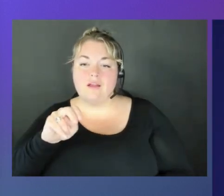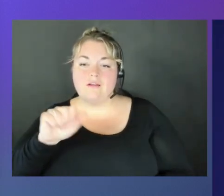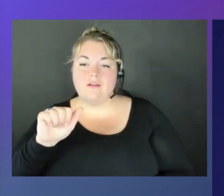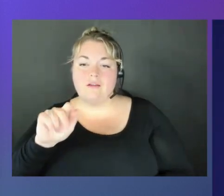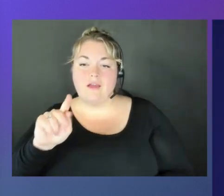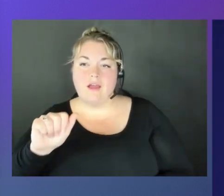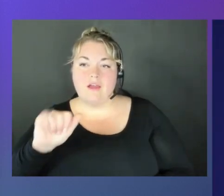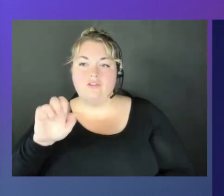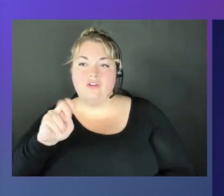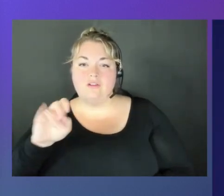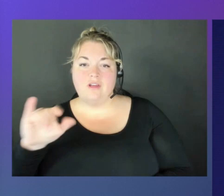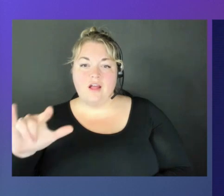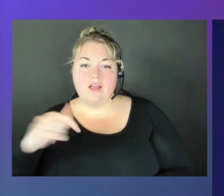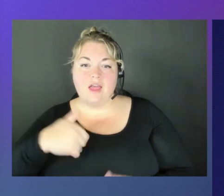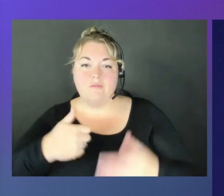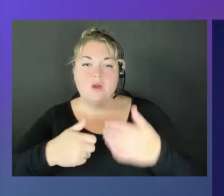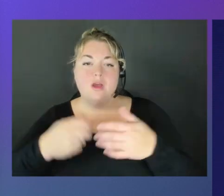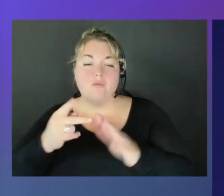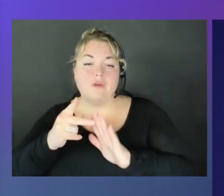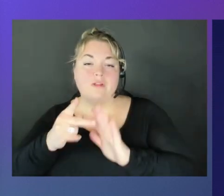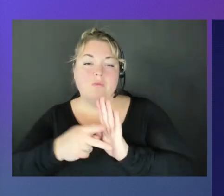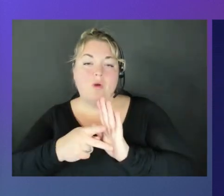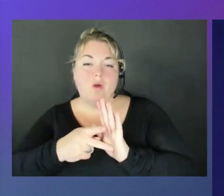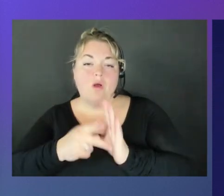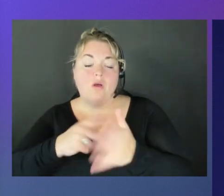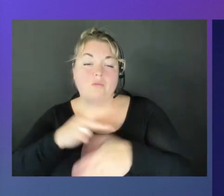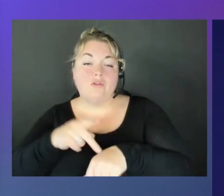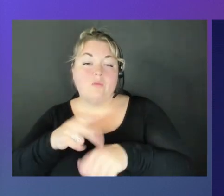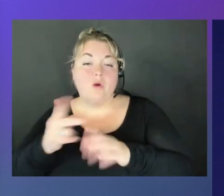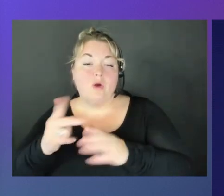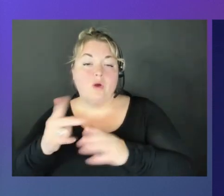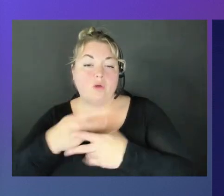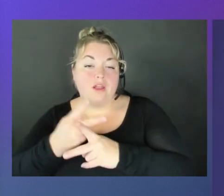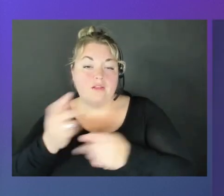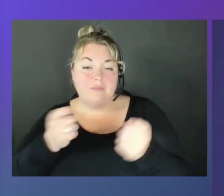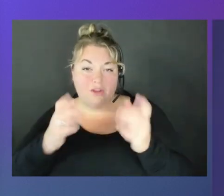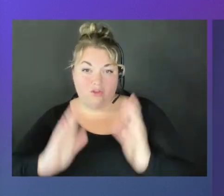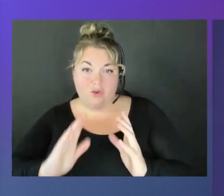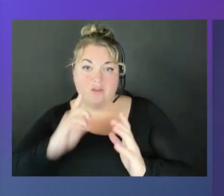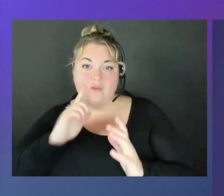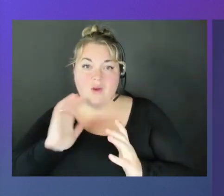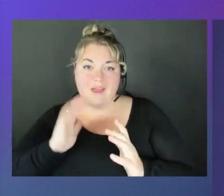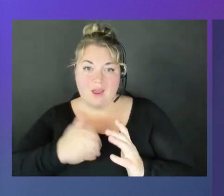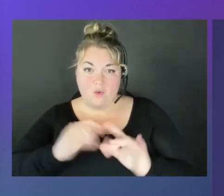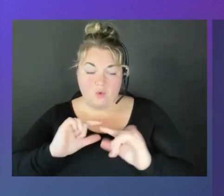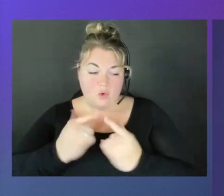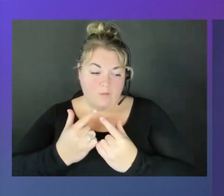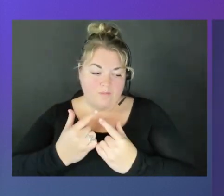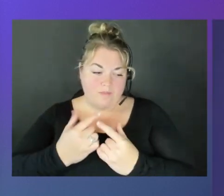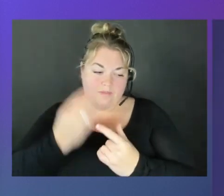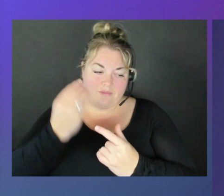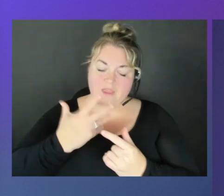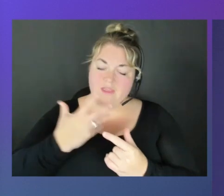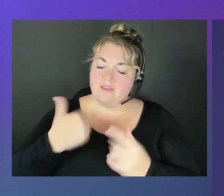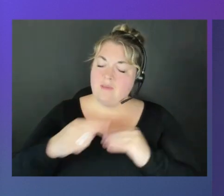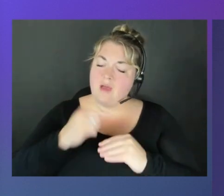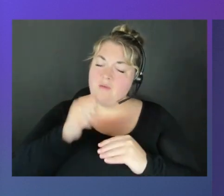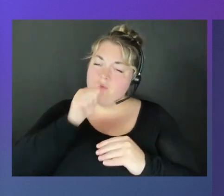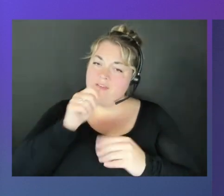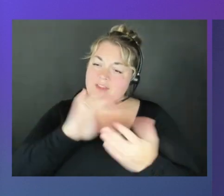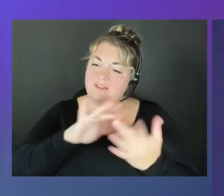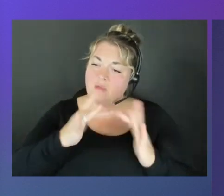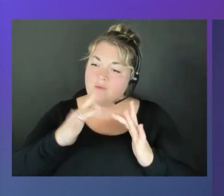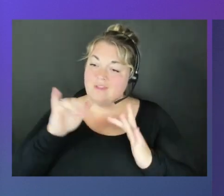Product Manager in our EC2 networking group. Yeah, so tell us a little bit about private networks. This is a space that's still